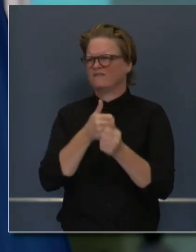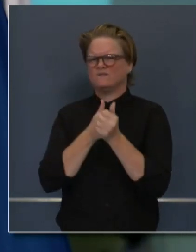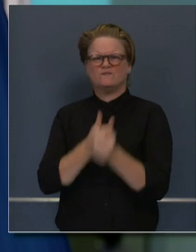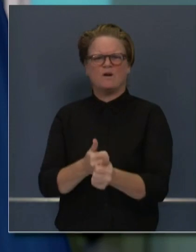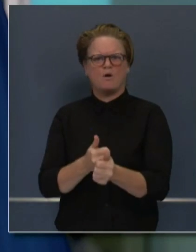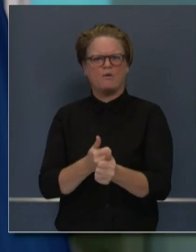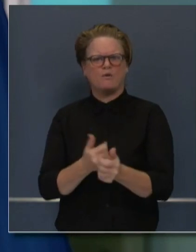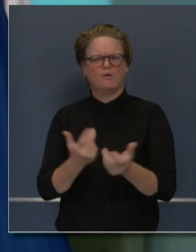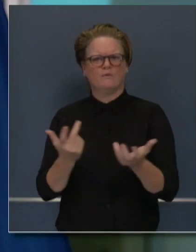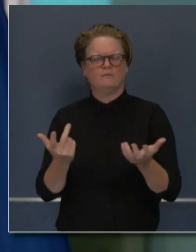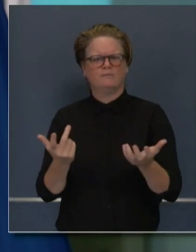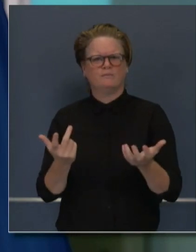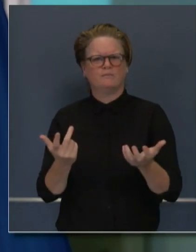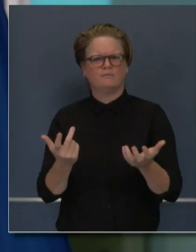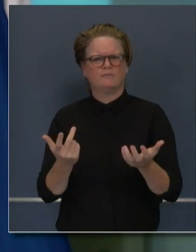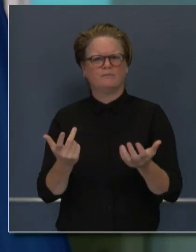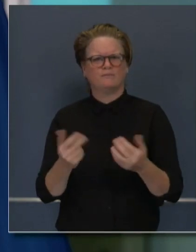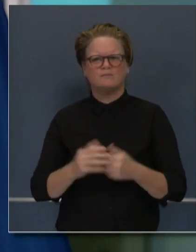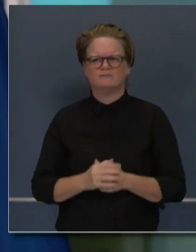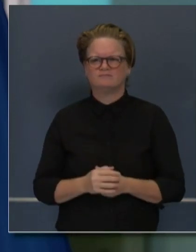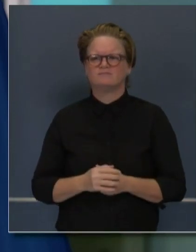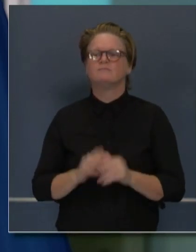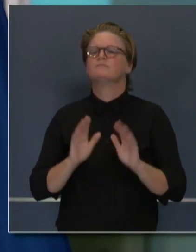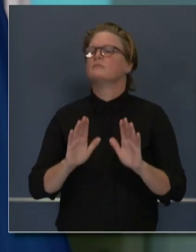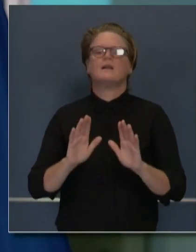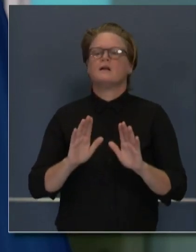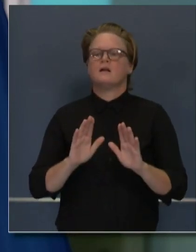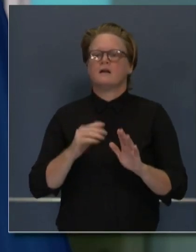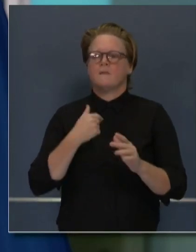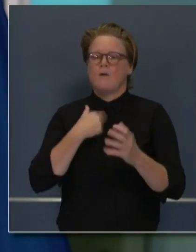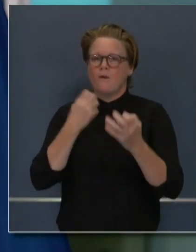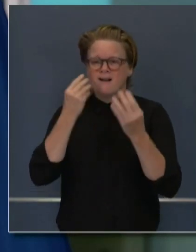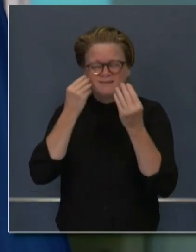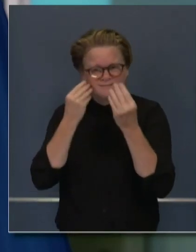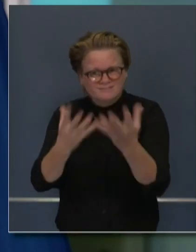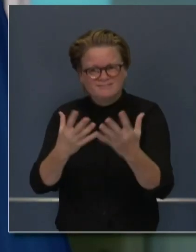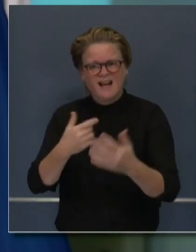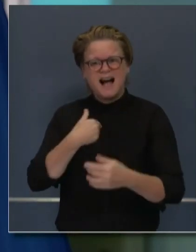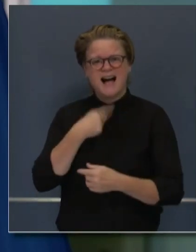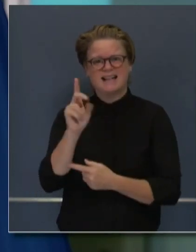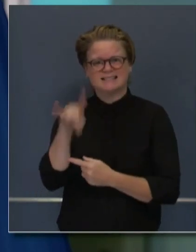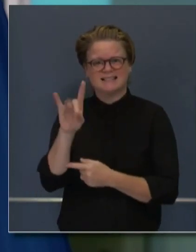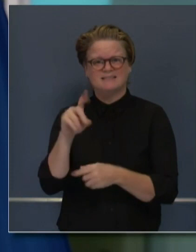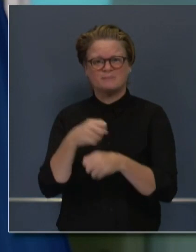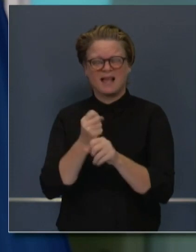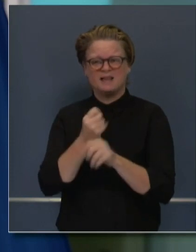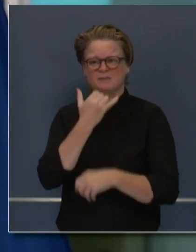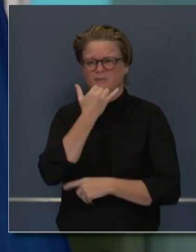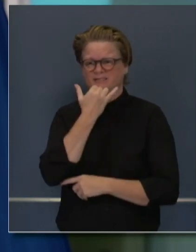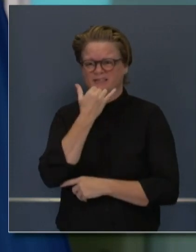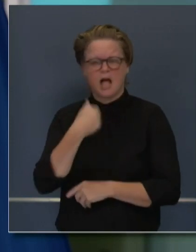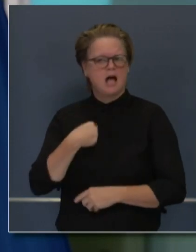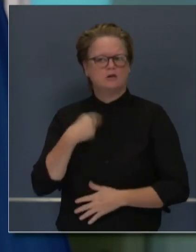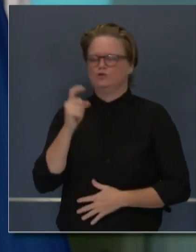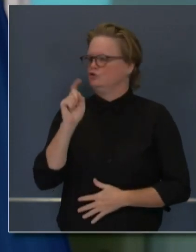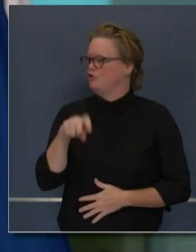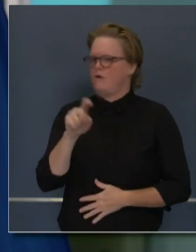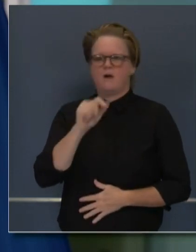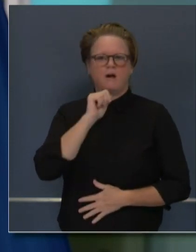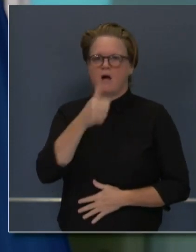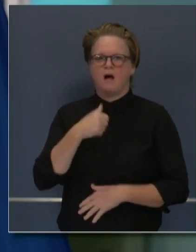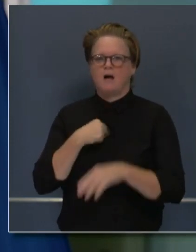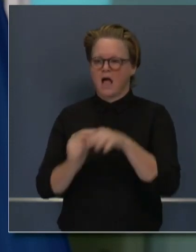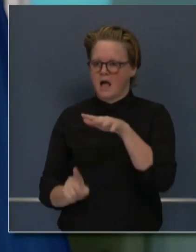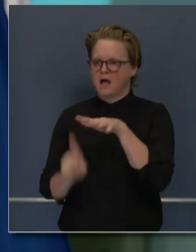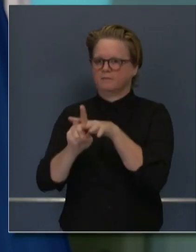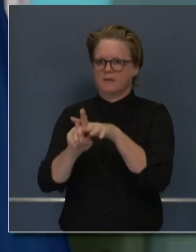trying to model better behavior. And so I made one mistake. I should have just gotten up from this table because there were a few extra